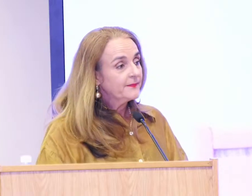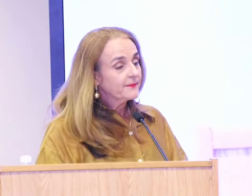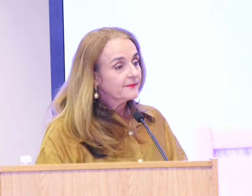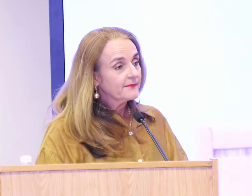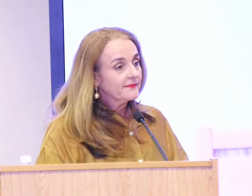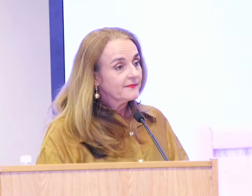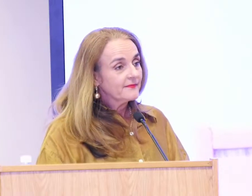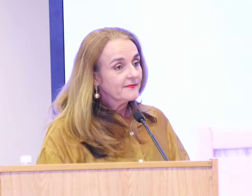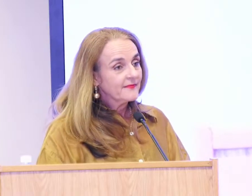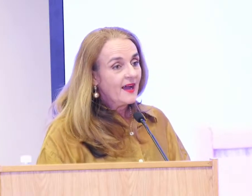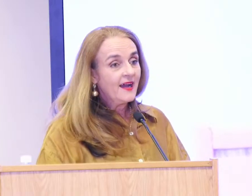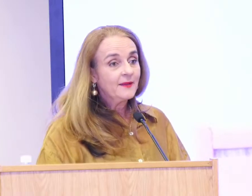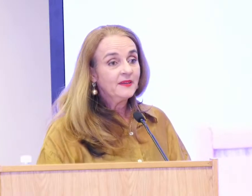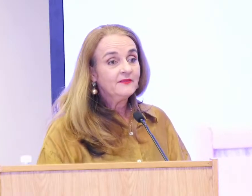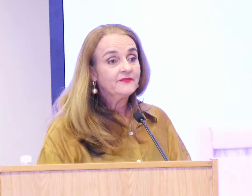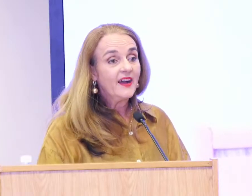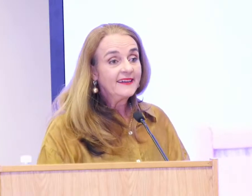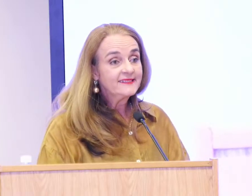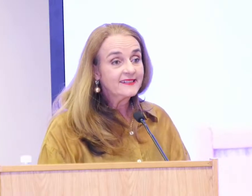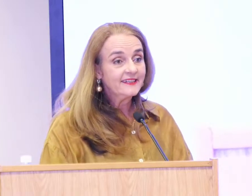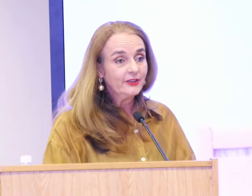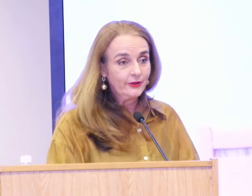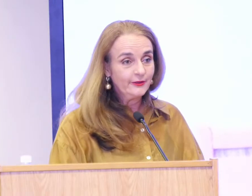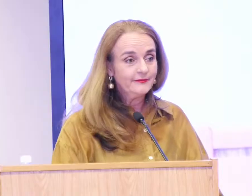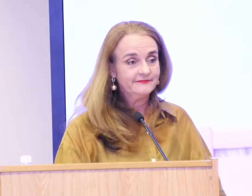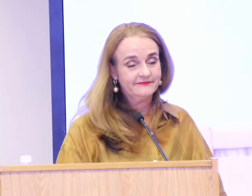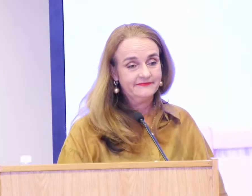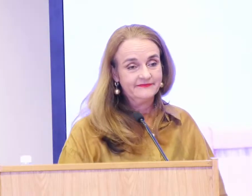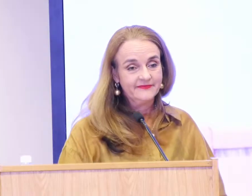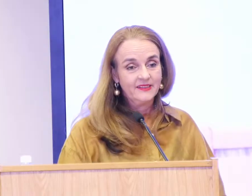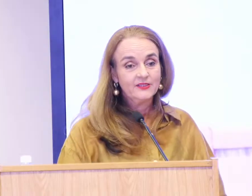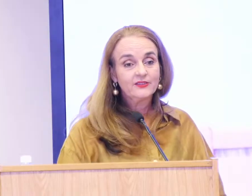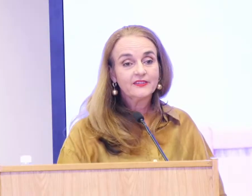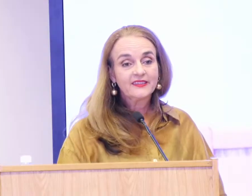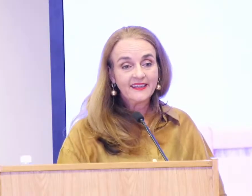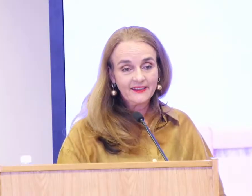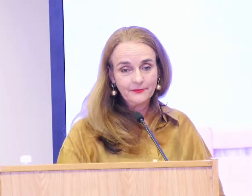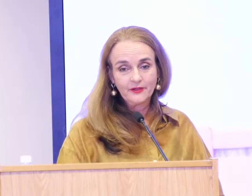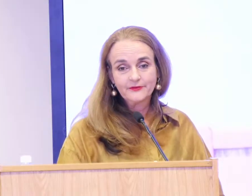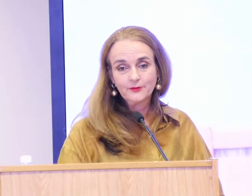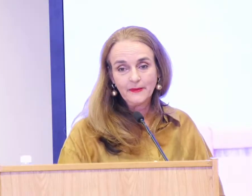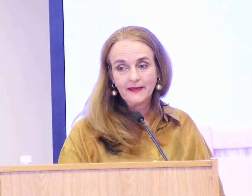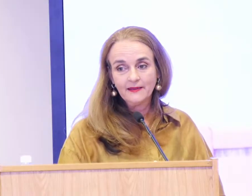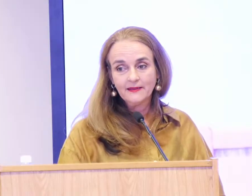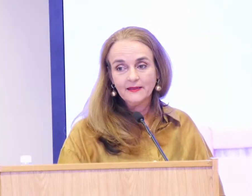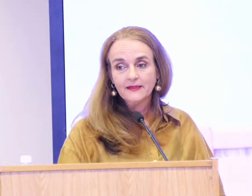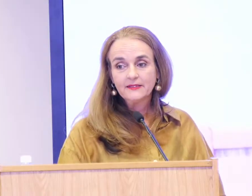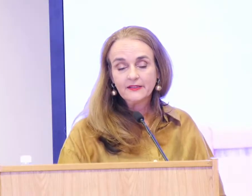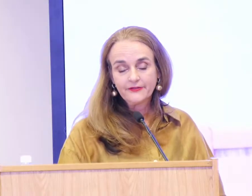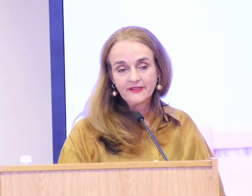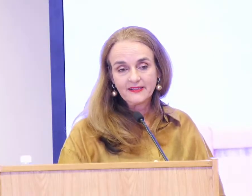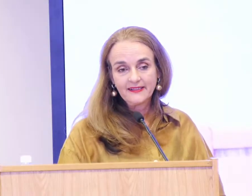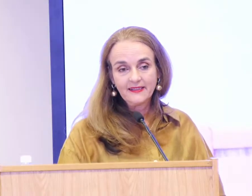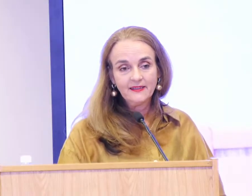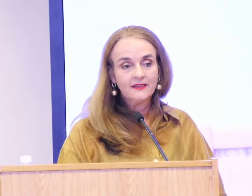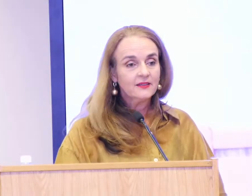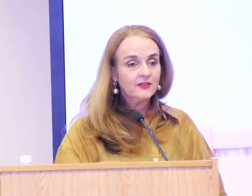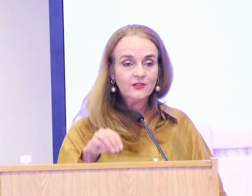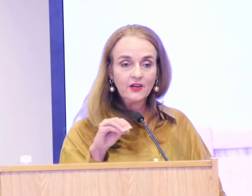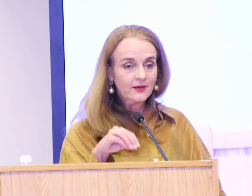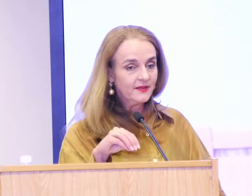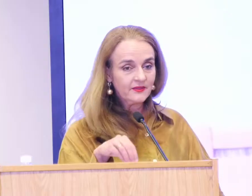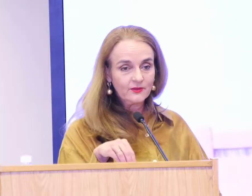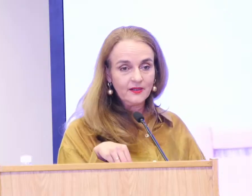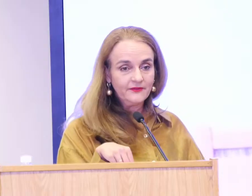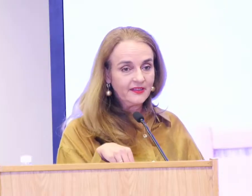So I'm inviting you to think, Prof. Dube, differently,